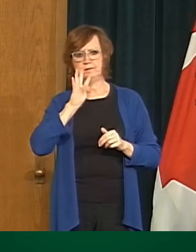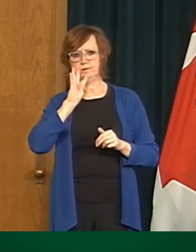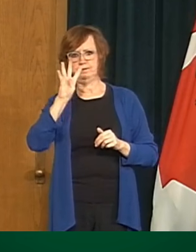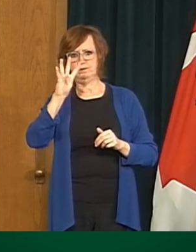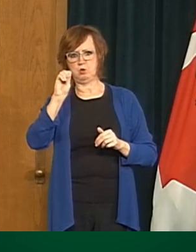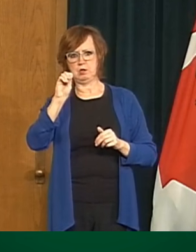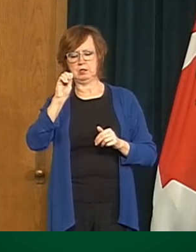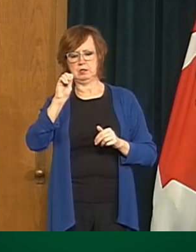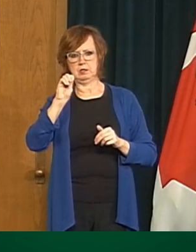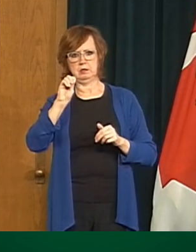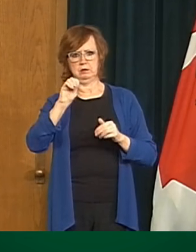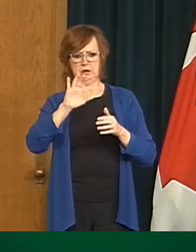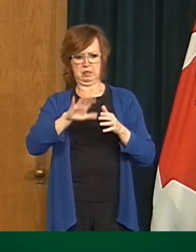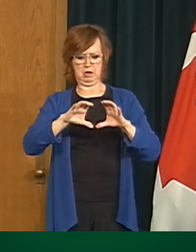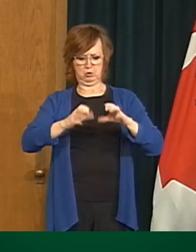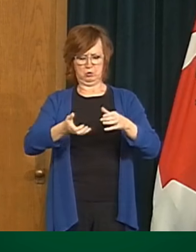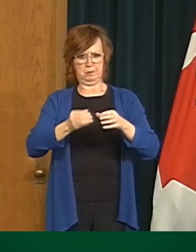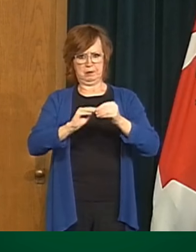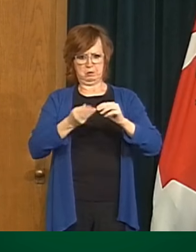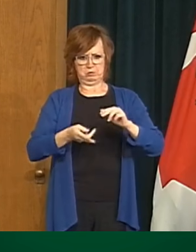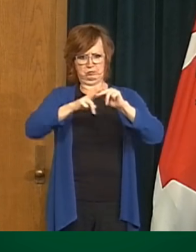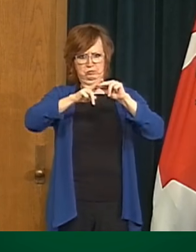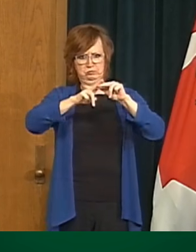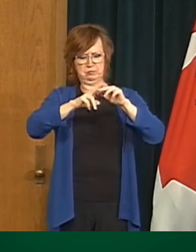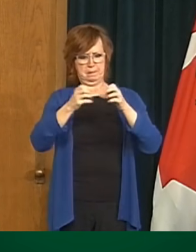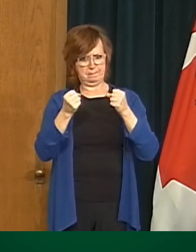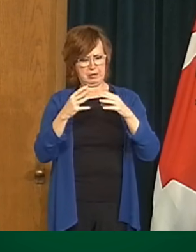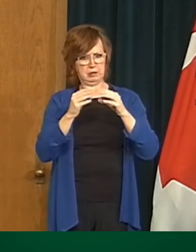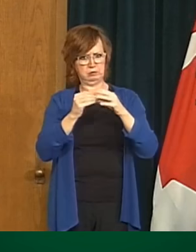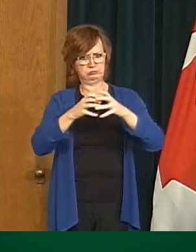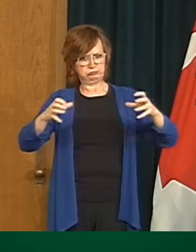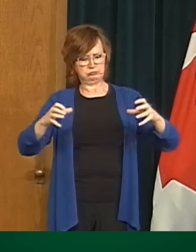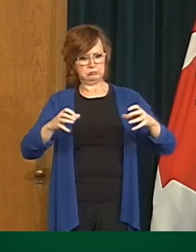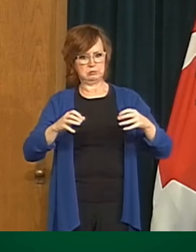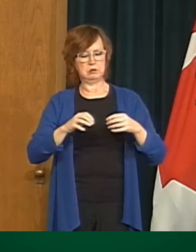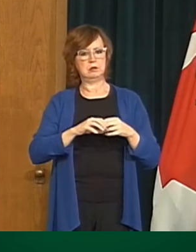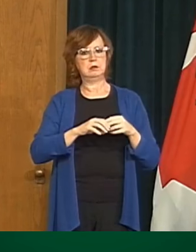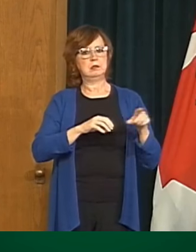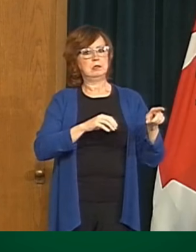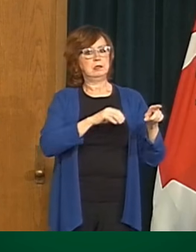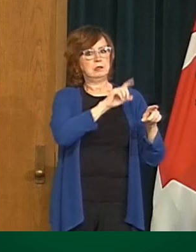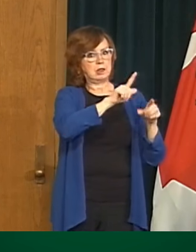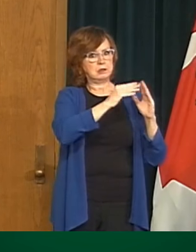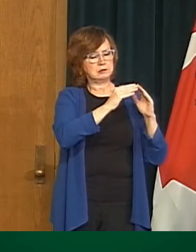partly due to the transmission in mostly younger age groups in the La Loche area.